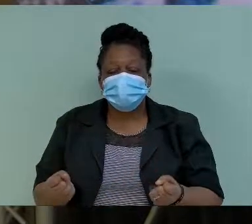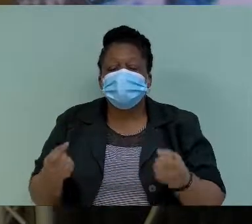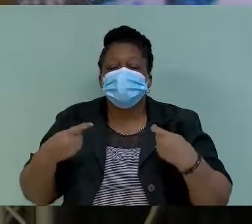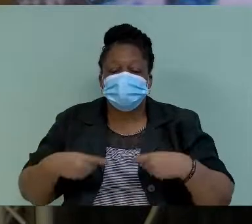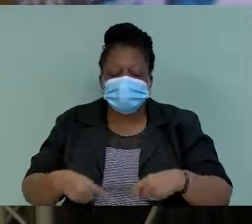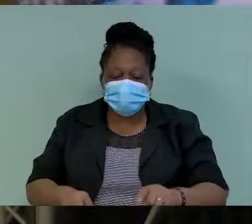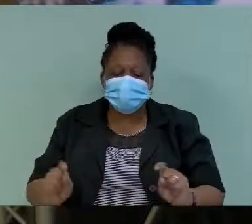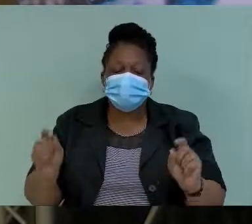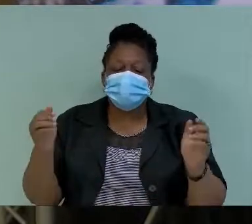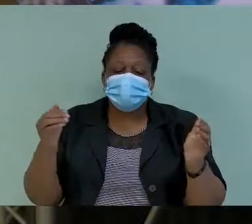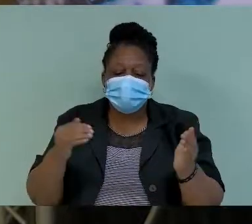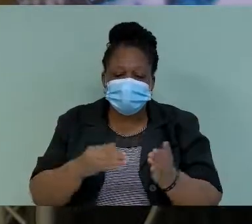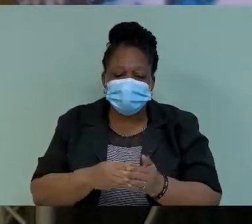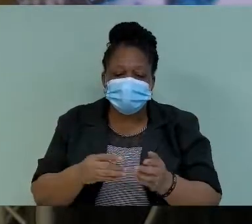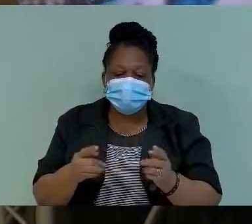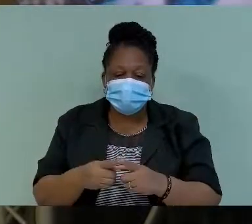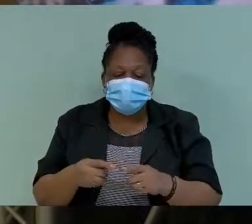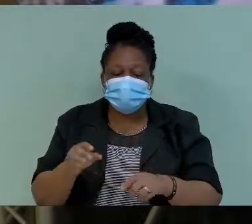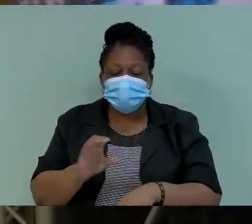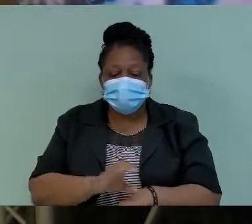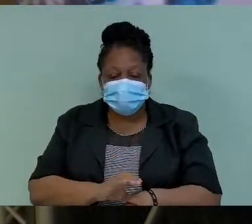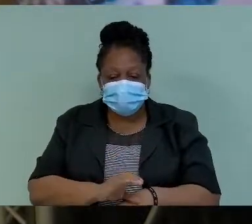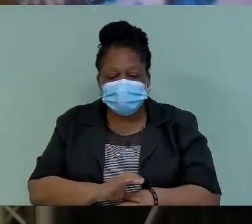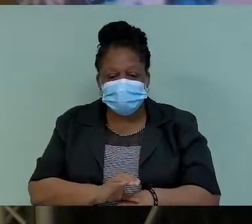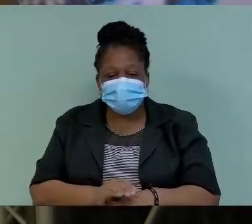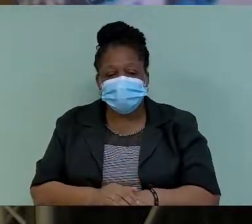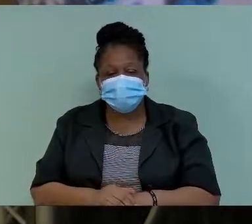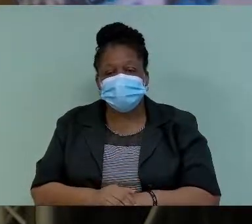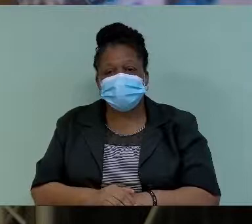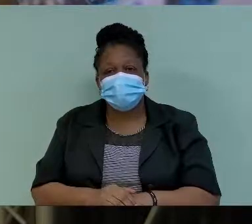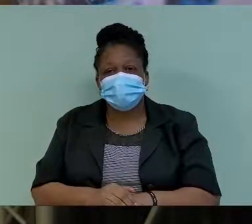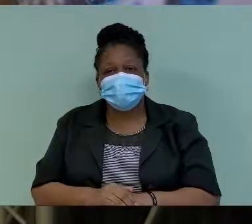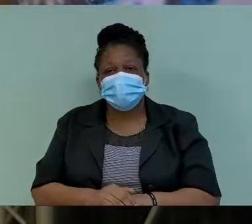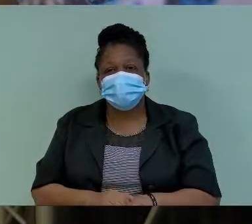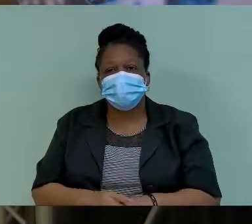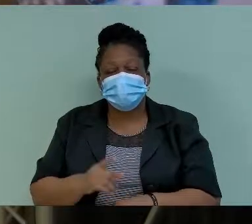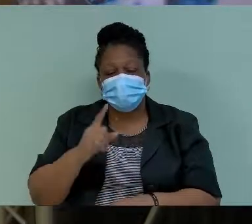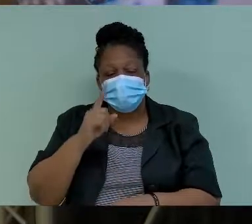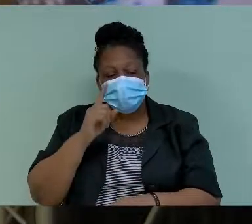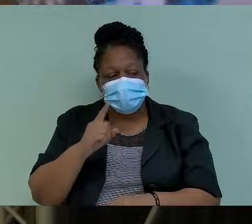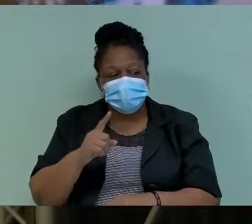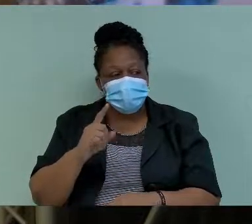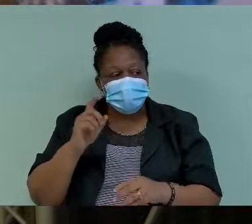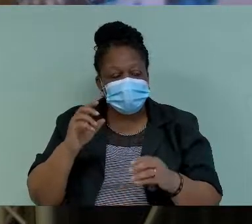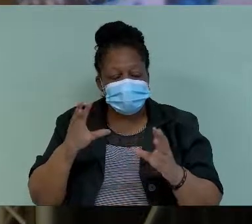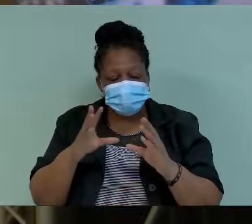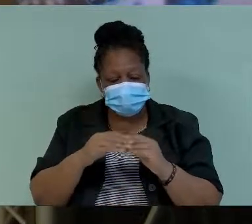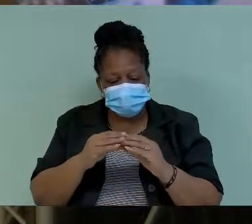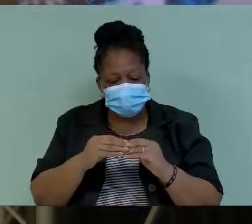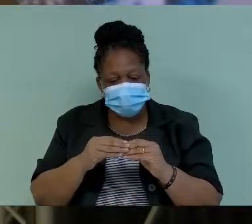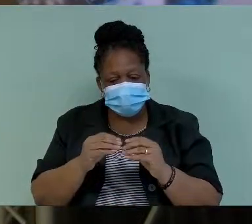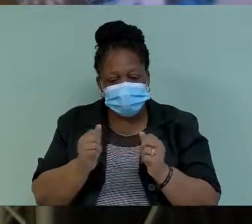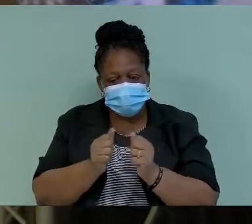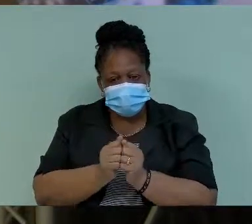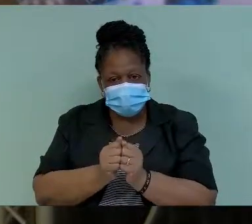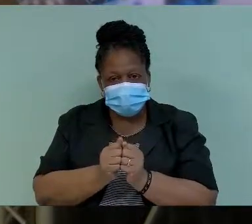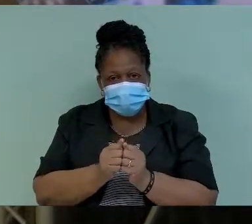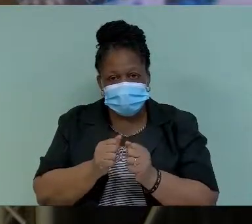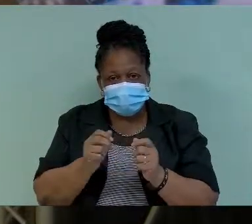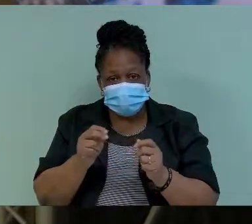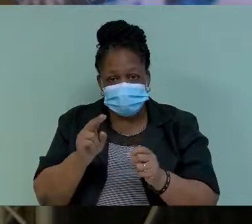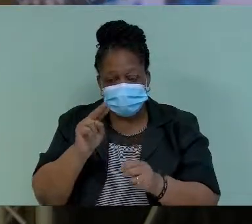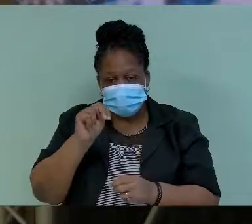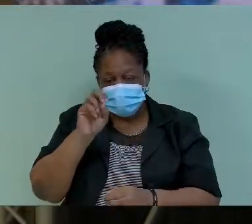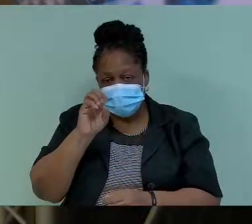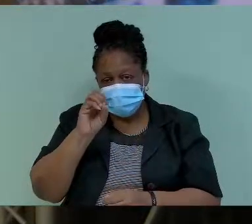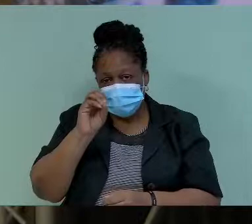to the Holy of Holies. In one of our several meetings with the NEOC with regards to the returning